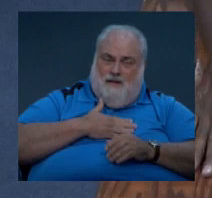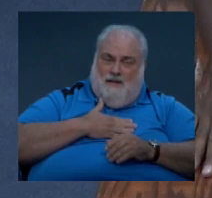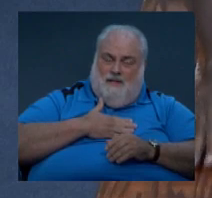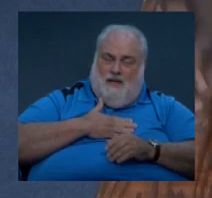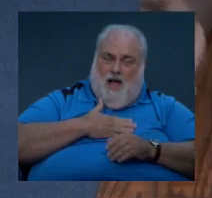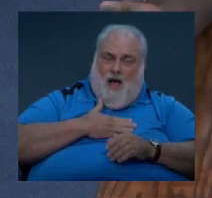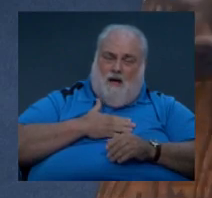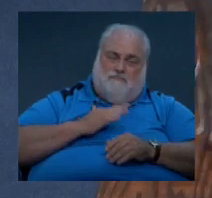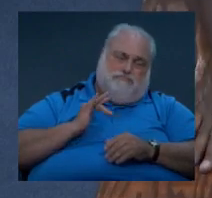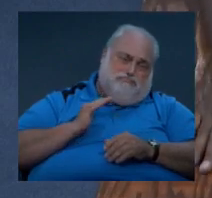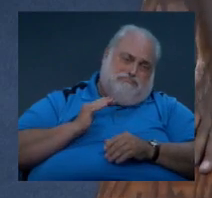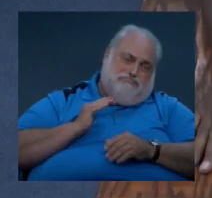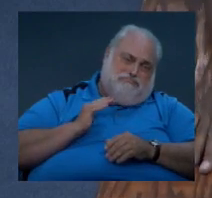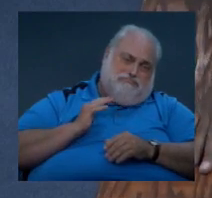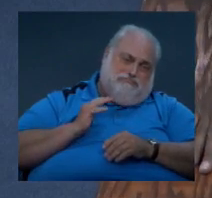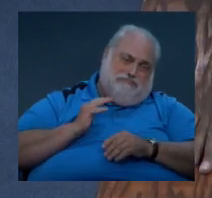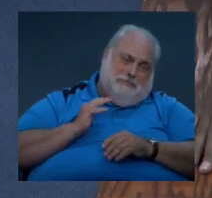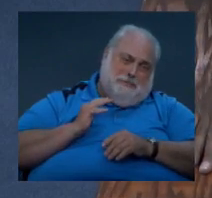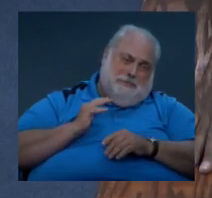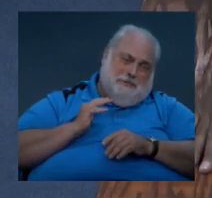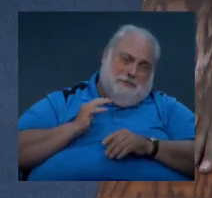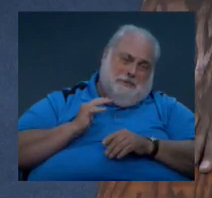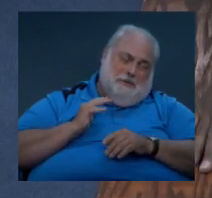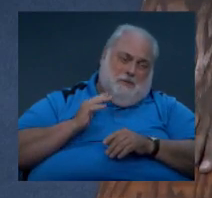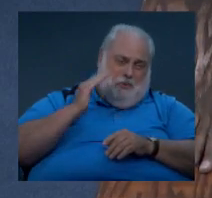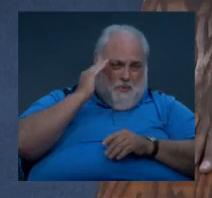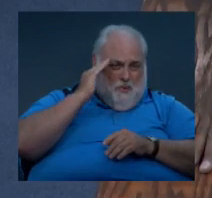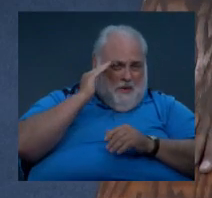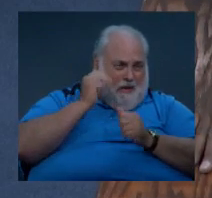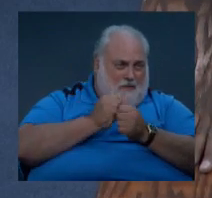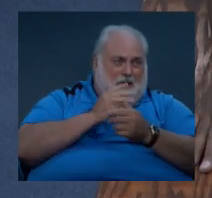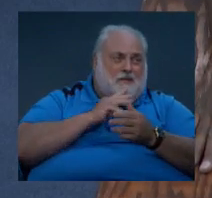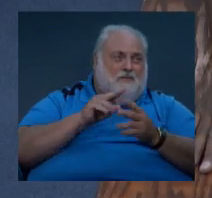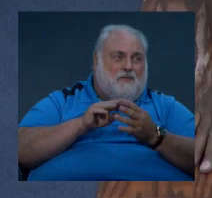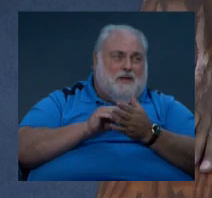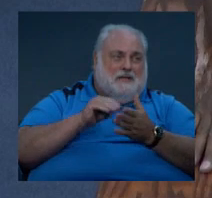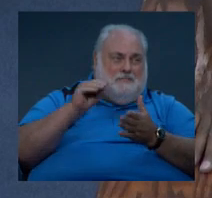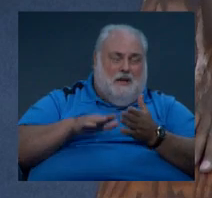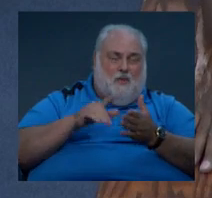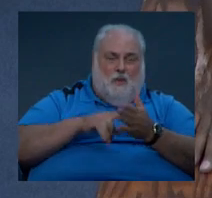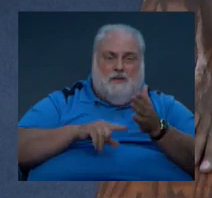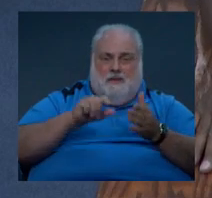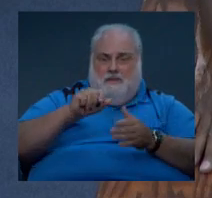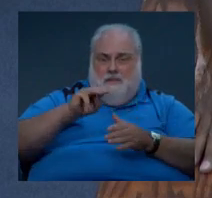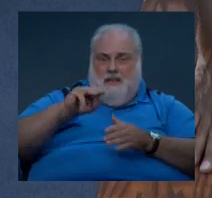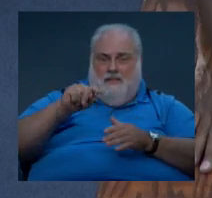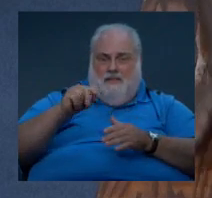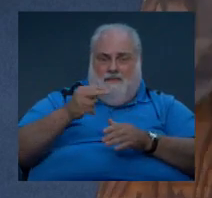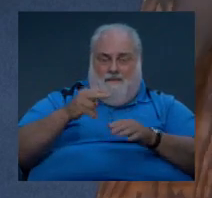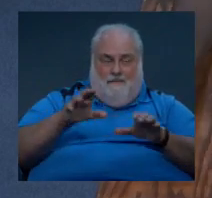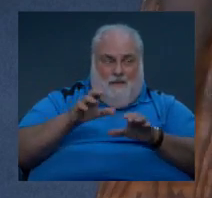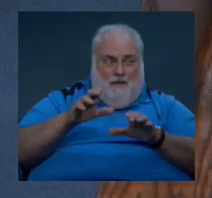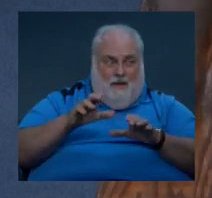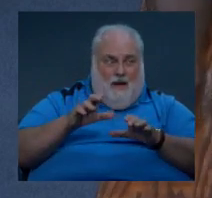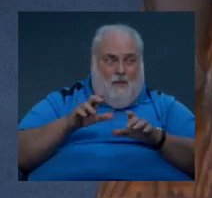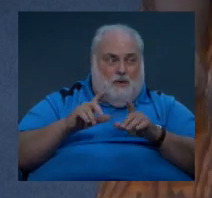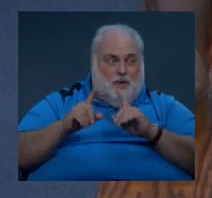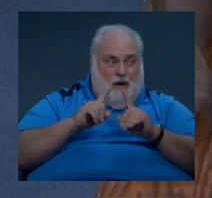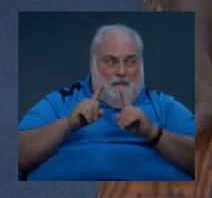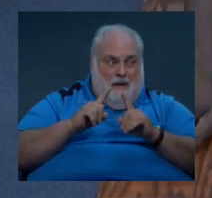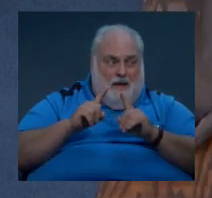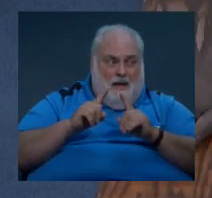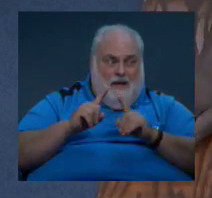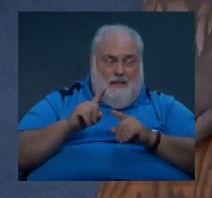grandiose. You know, I'm glad we always know that everything's pretty expensive what the Smiths do around there. And also, we're talking about